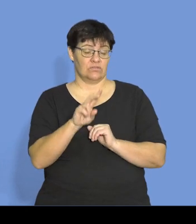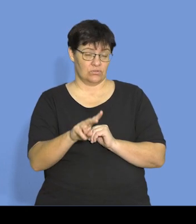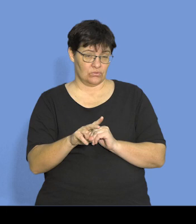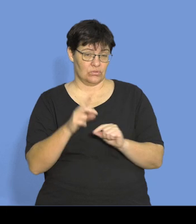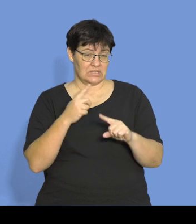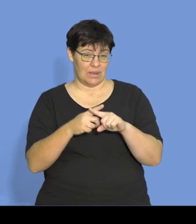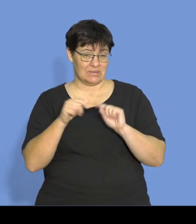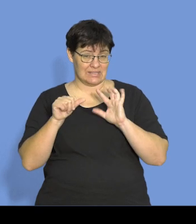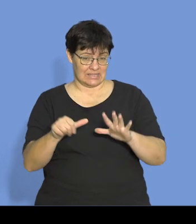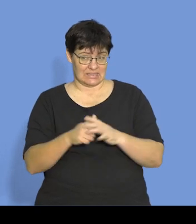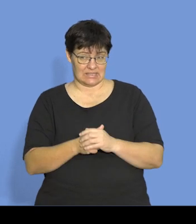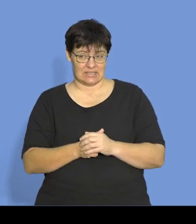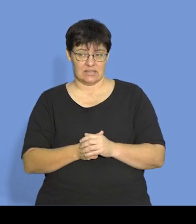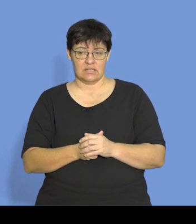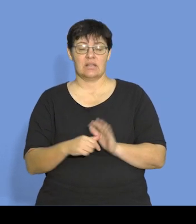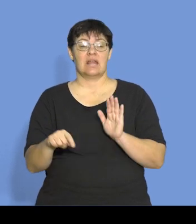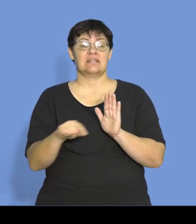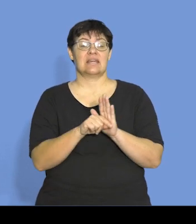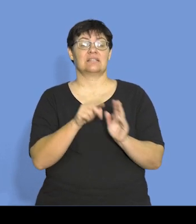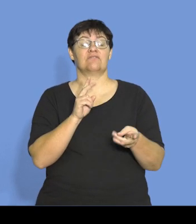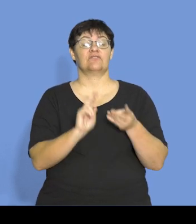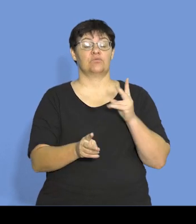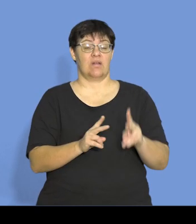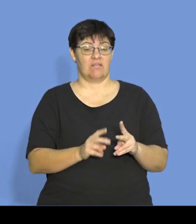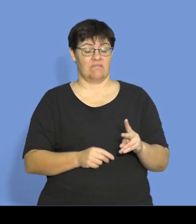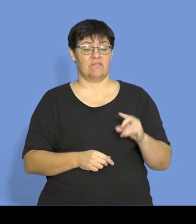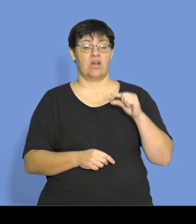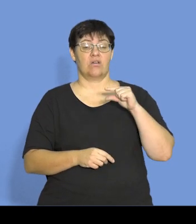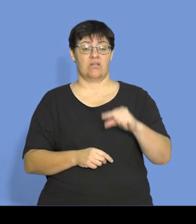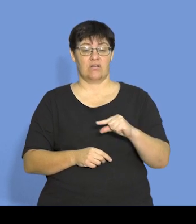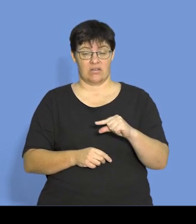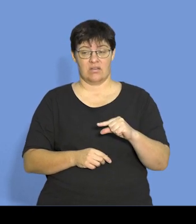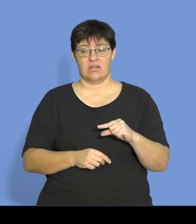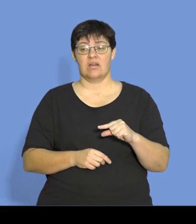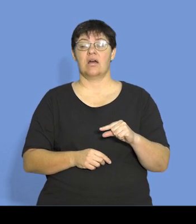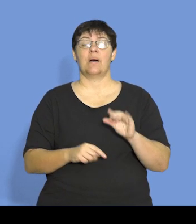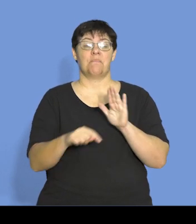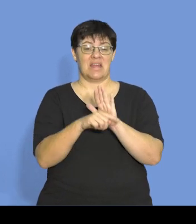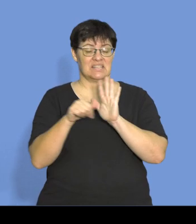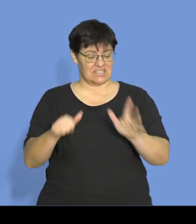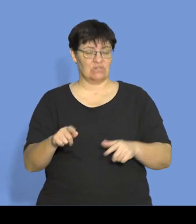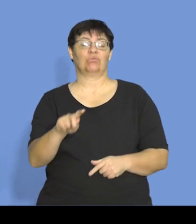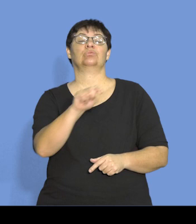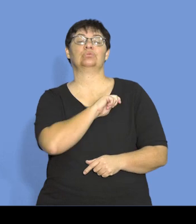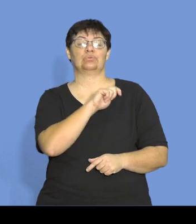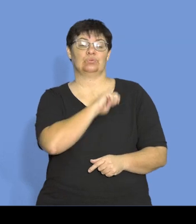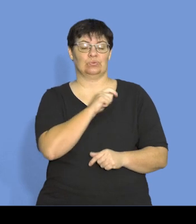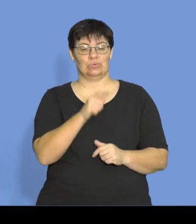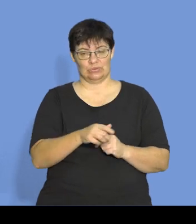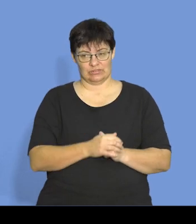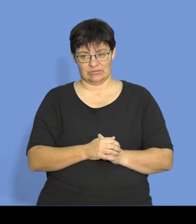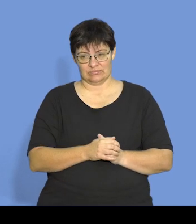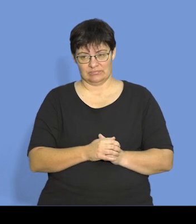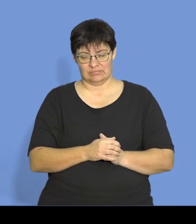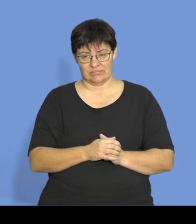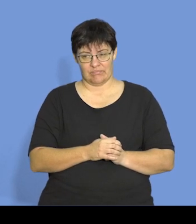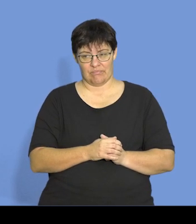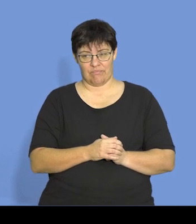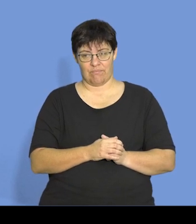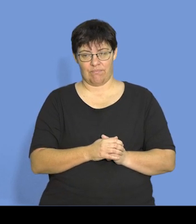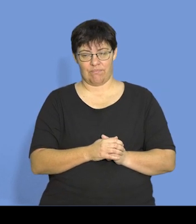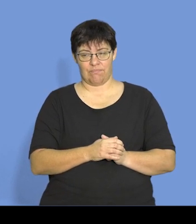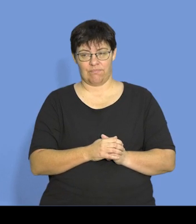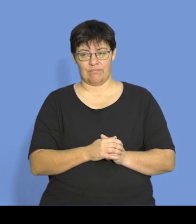-2 multiplied by 6, which gives me -12. And -12 is definitely less